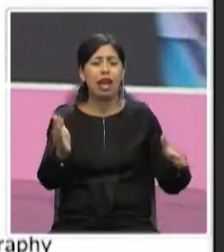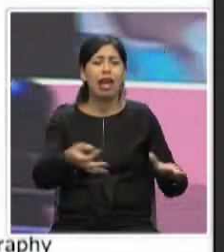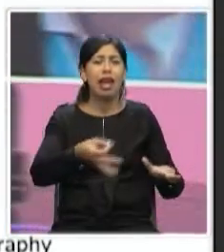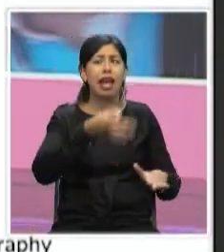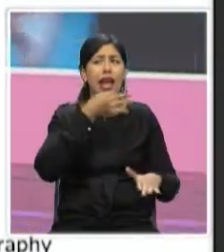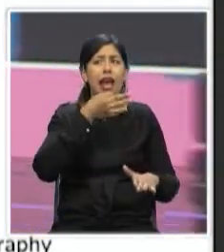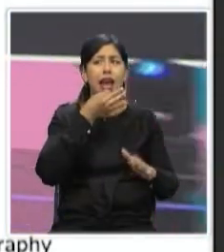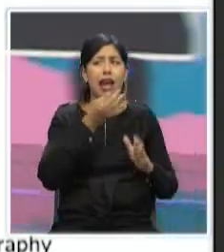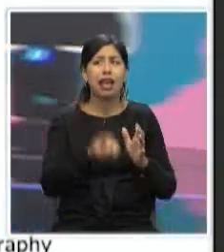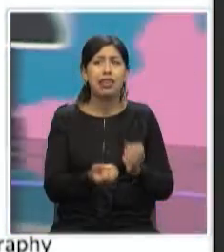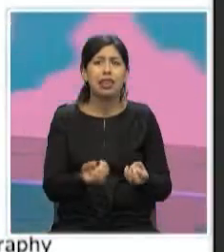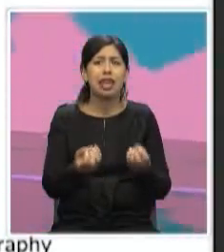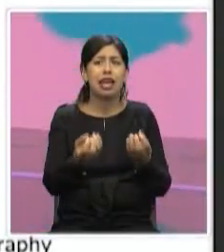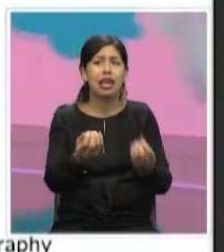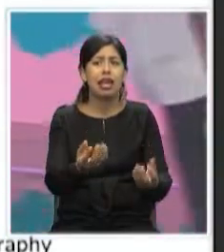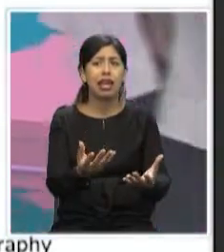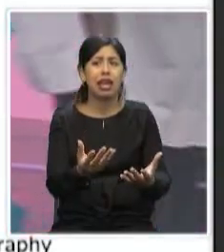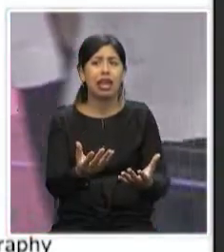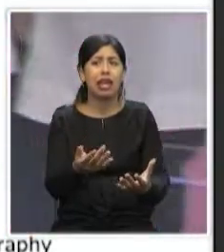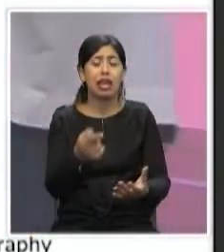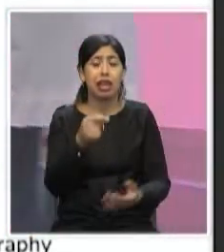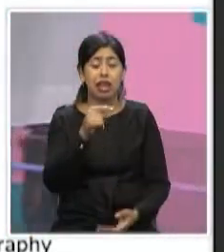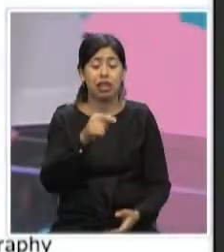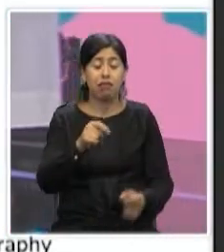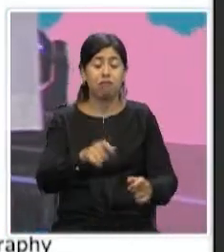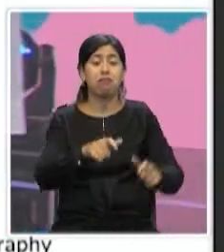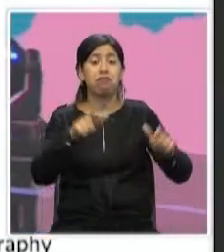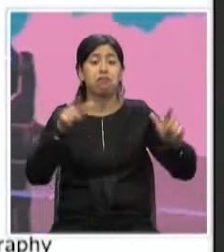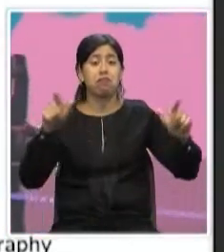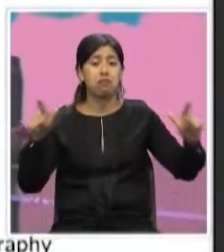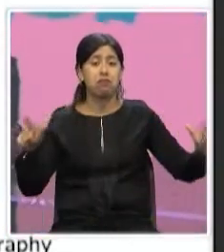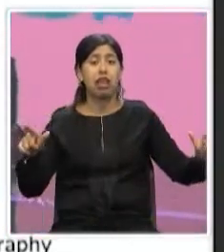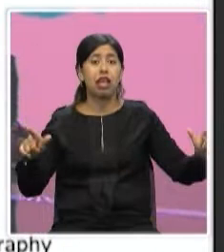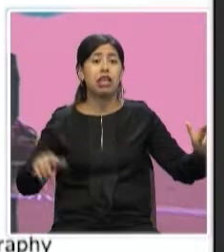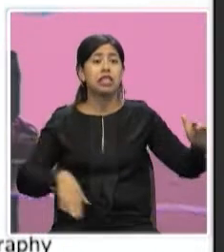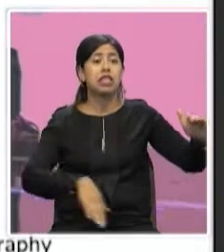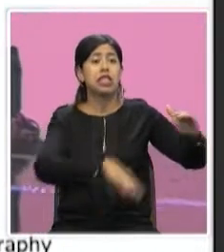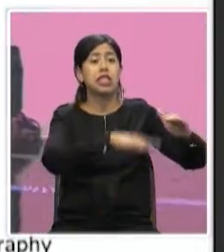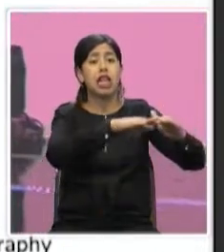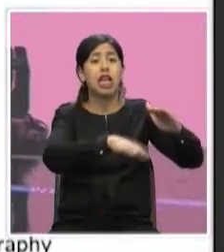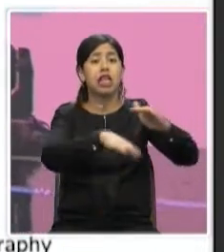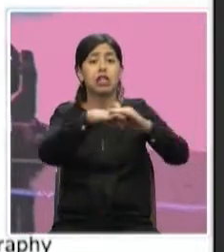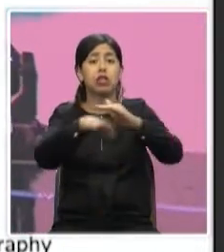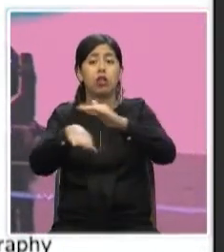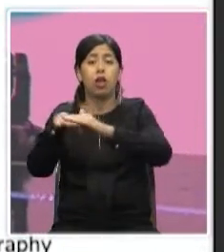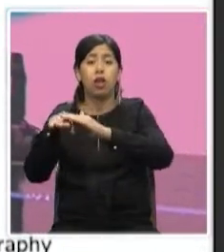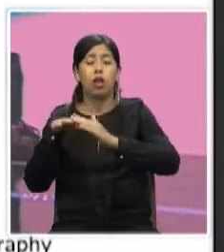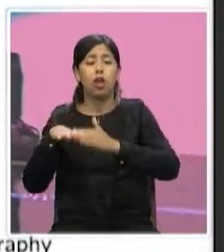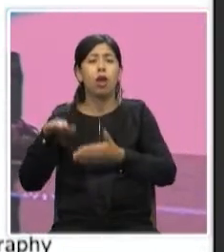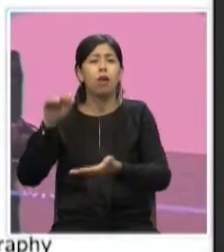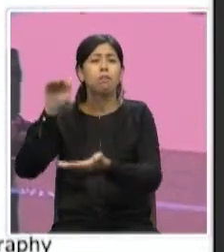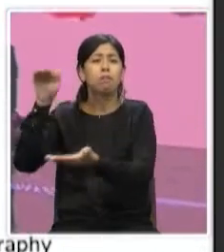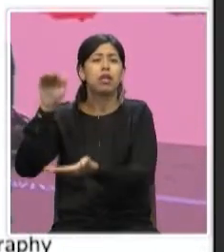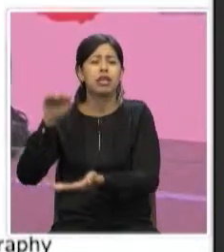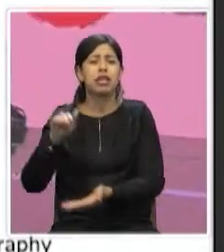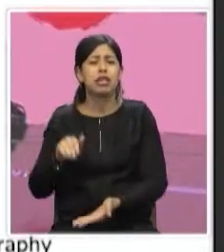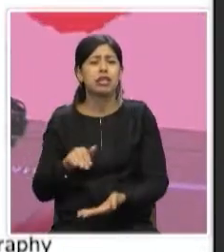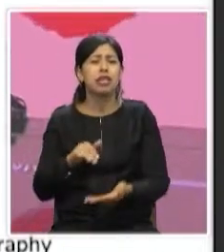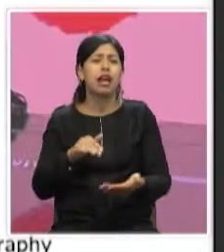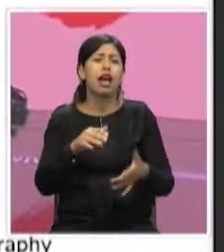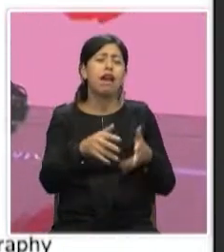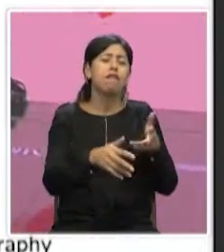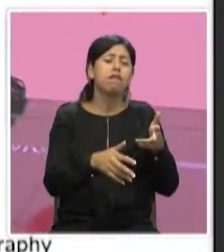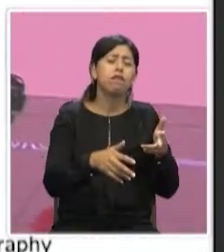a spacious lawn, and it is filled with bookshelves and appliances and bicycles and toys and bedding and